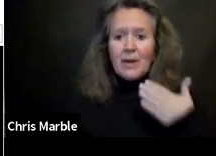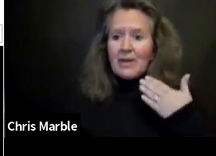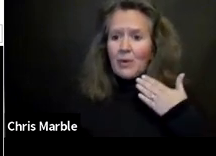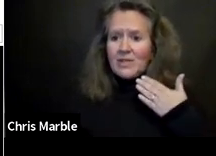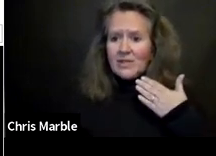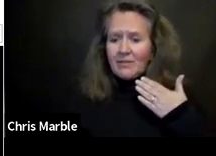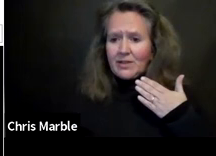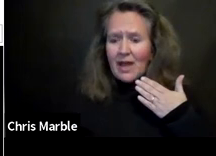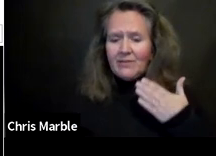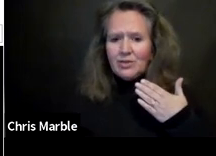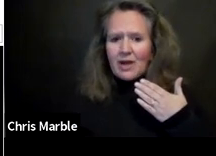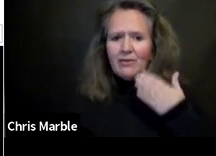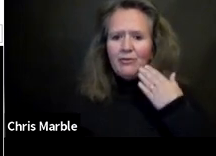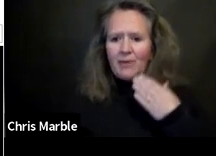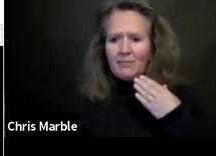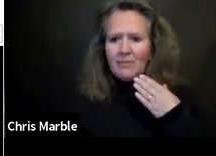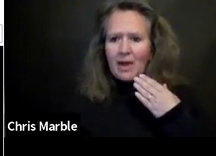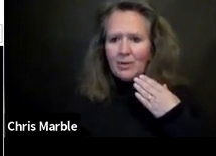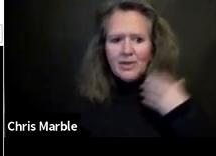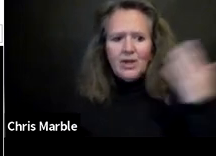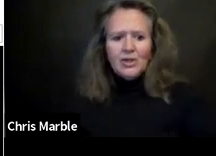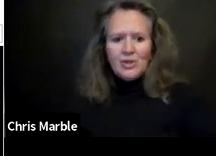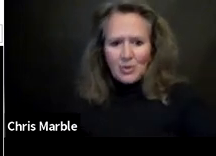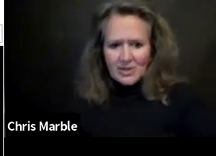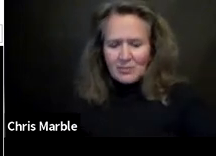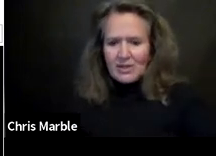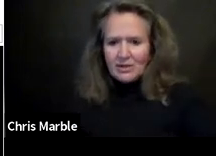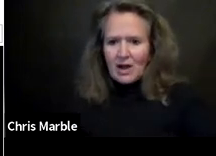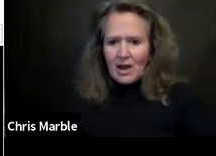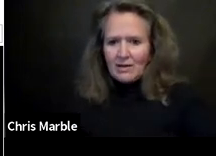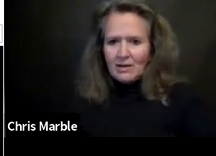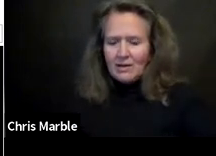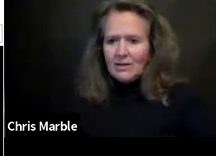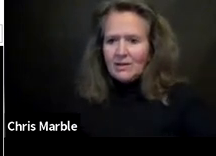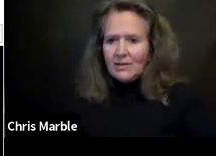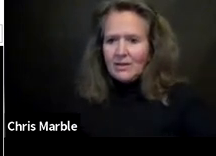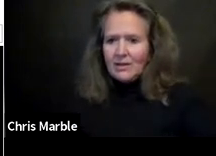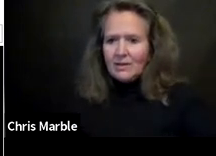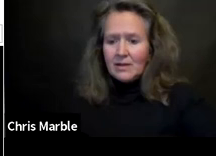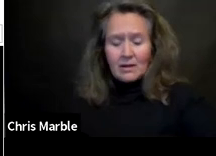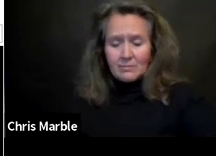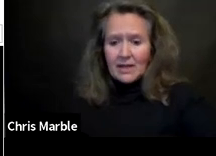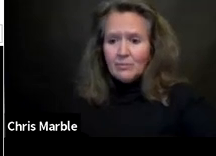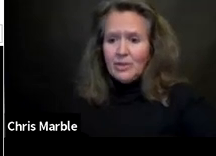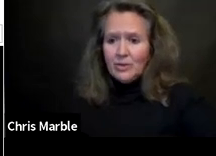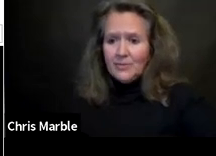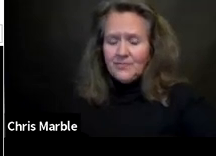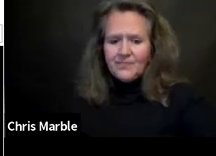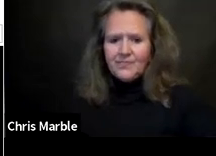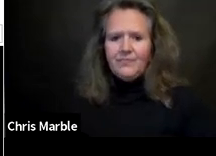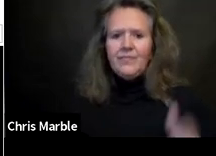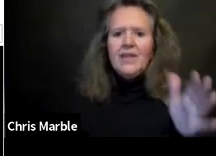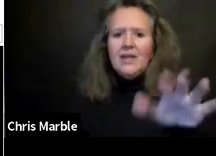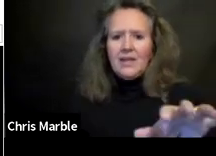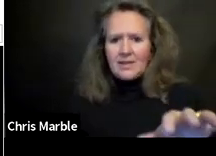But my voice is having to travel from my mouth to the speaker on my computer.